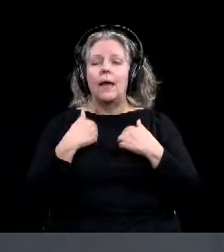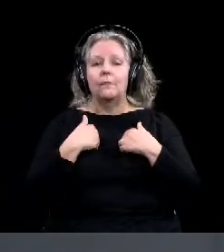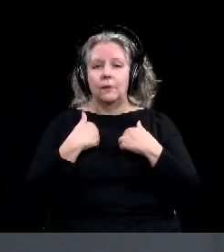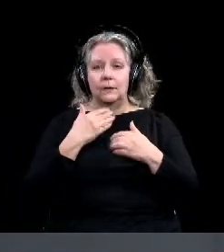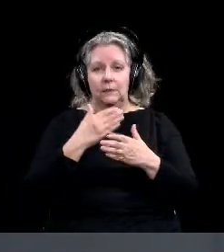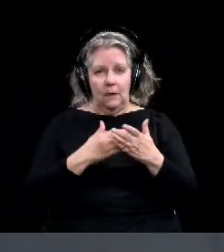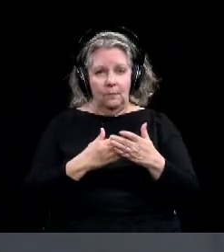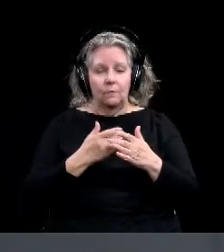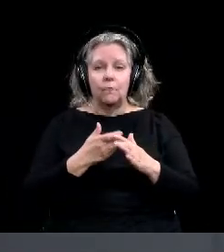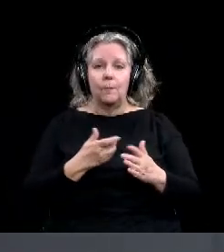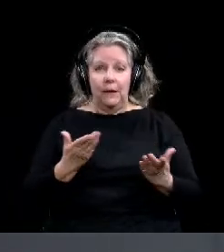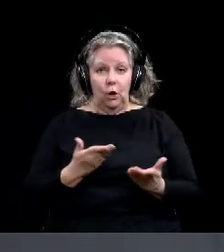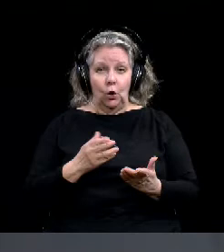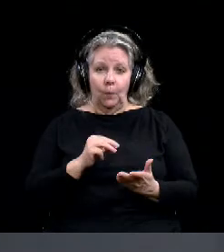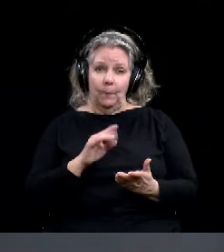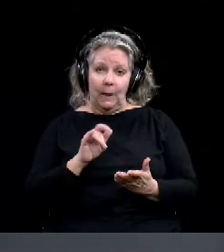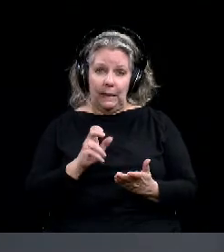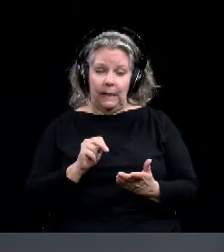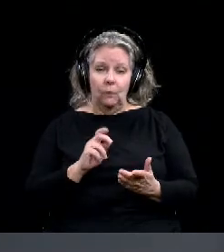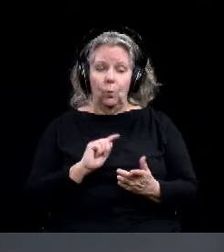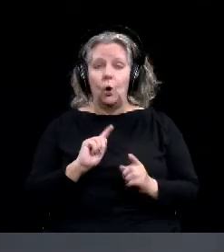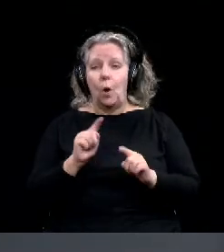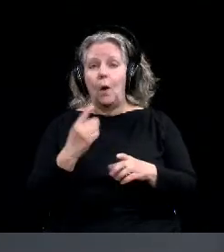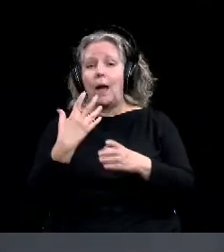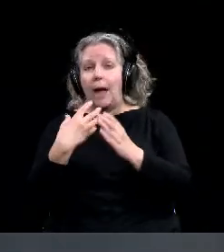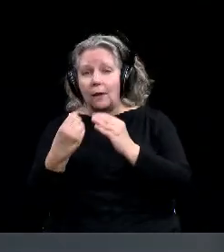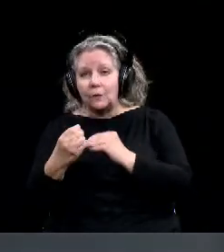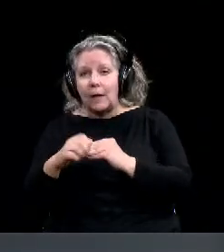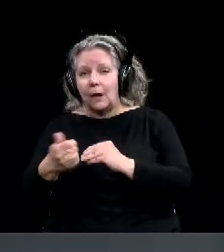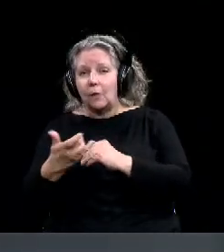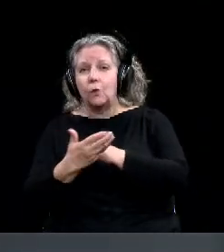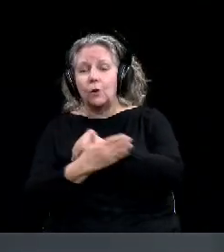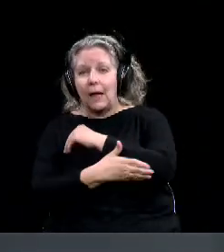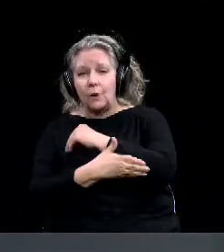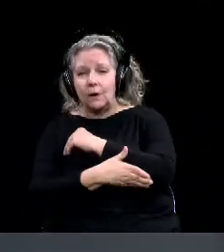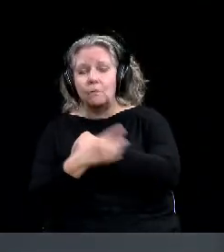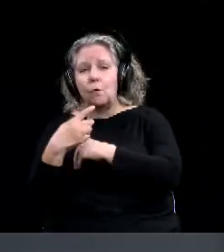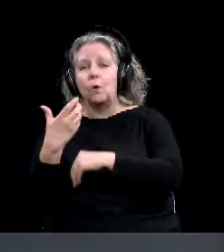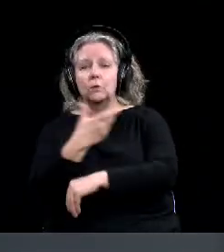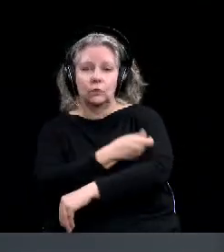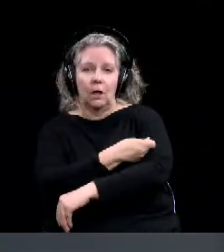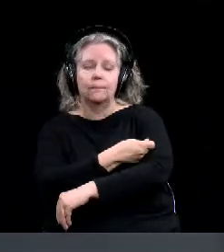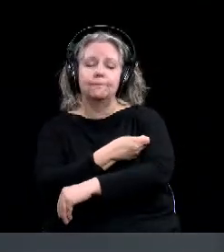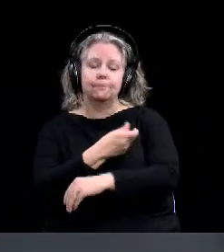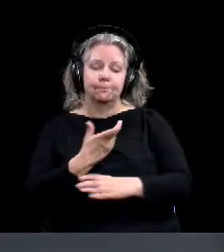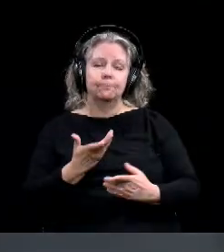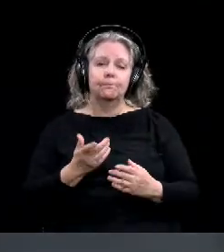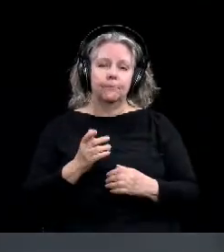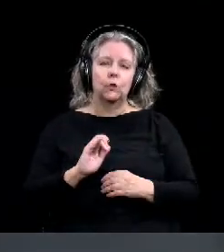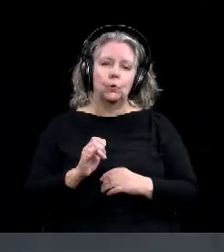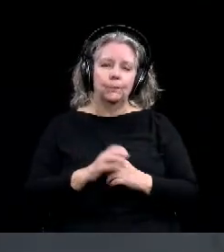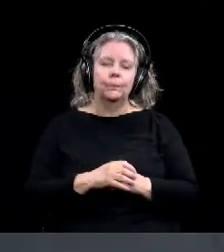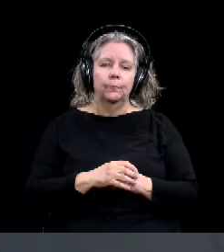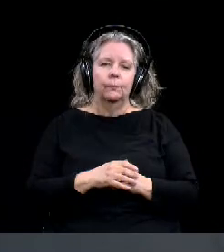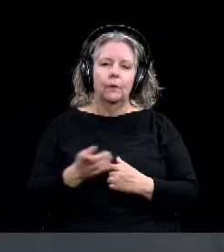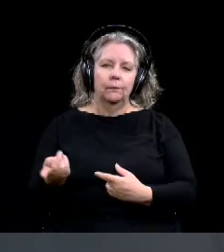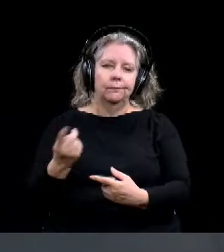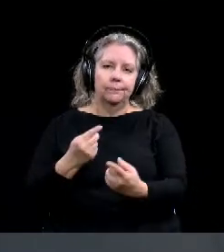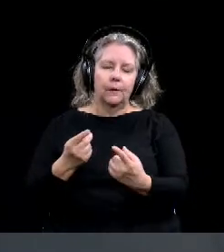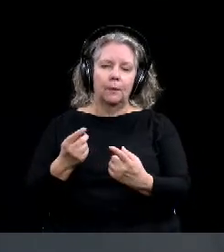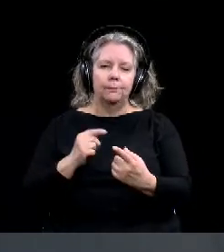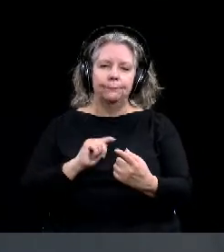county to get vaccines as well. Since the first shipment of vaccine in December, the Wacom McLennan County Public Health